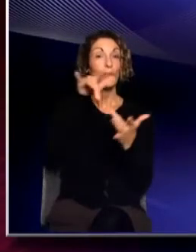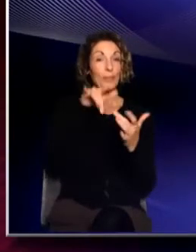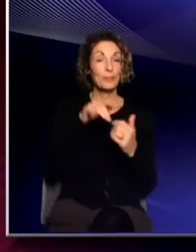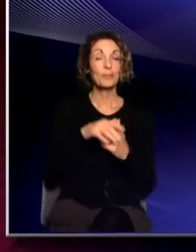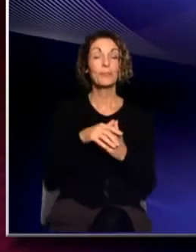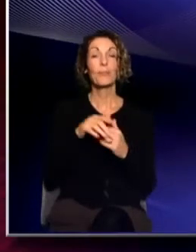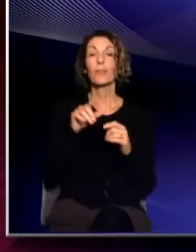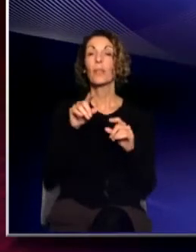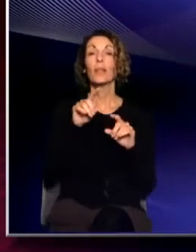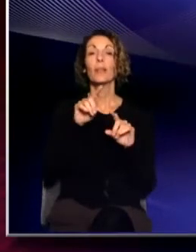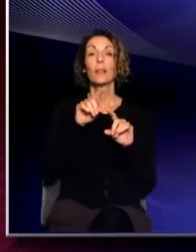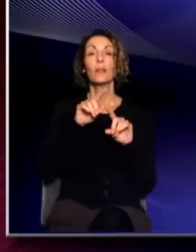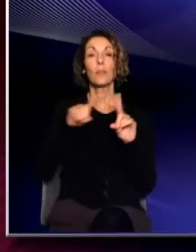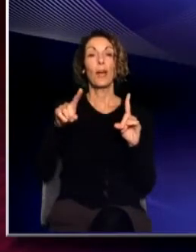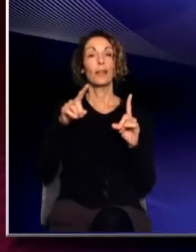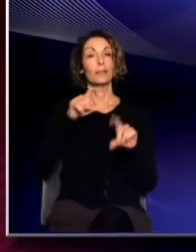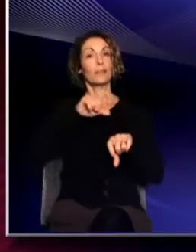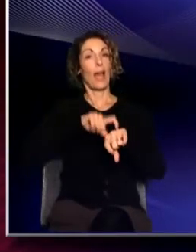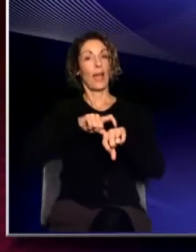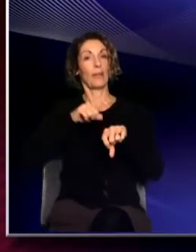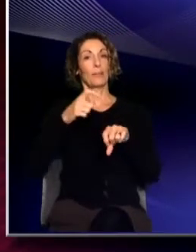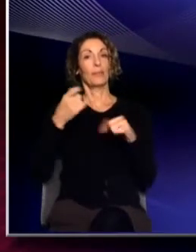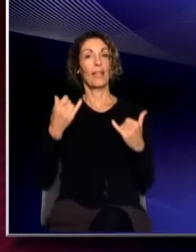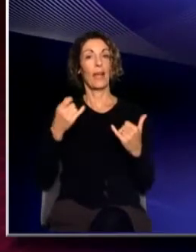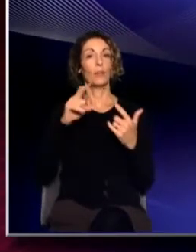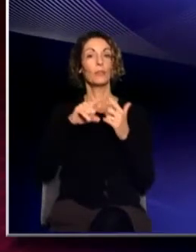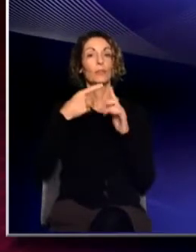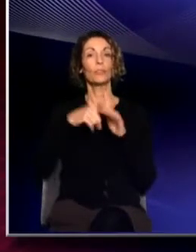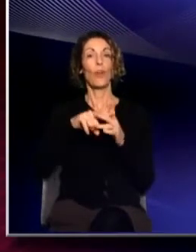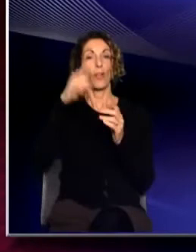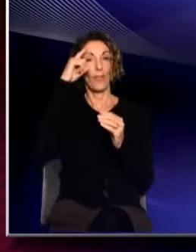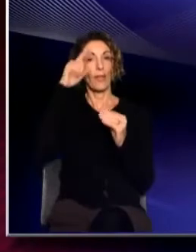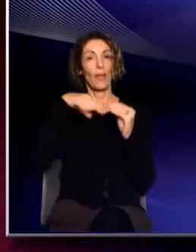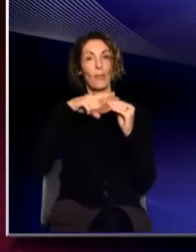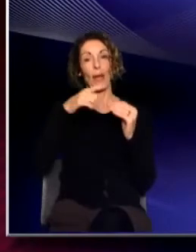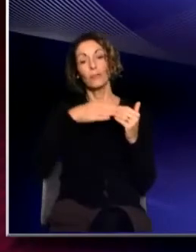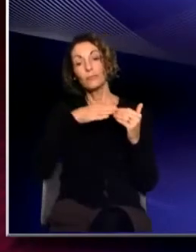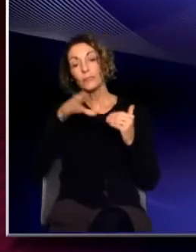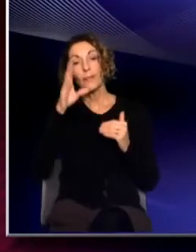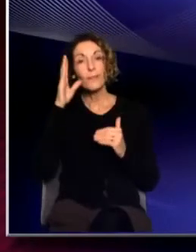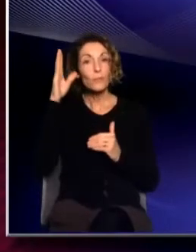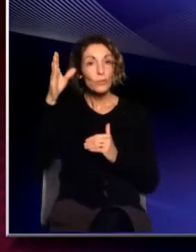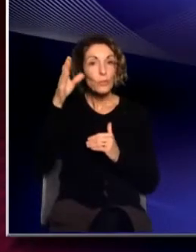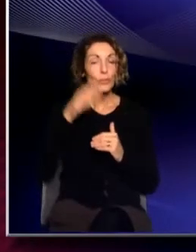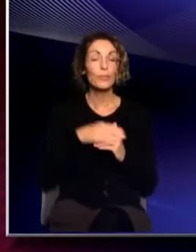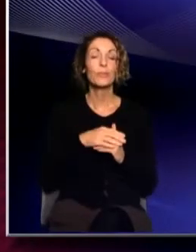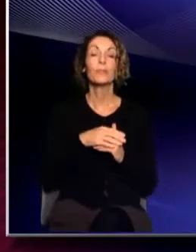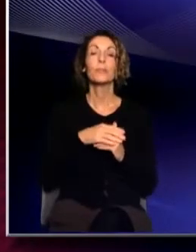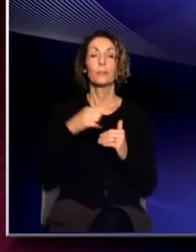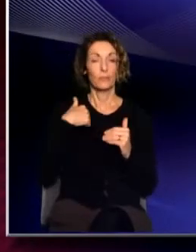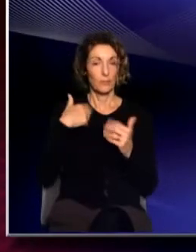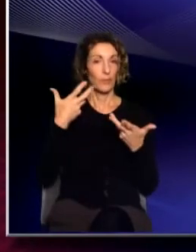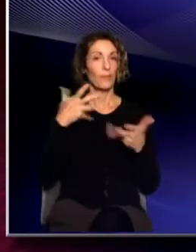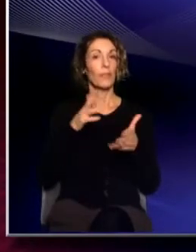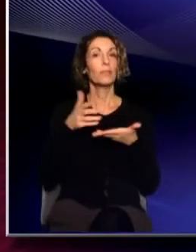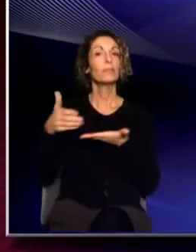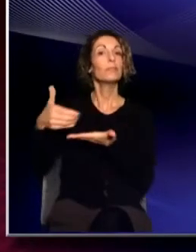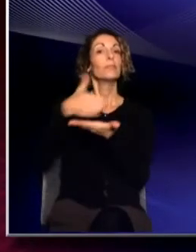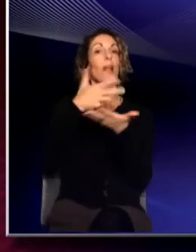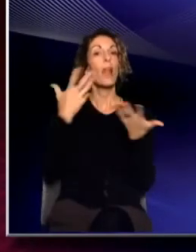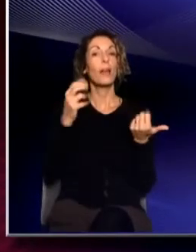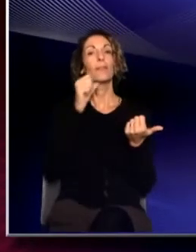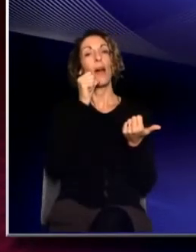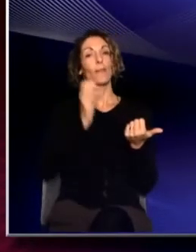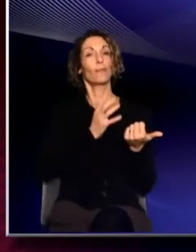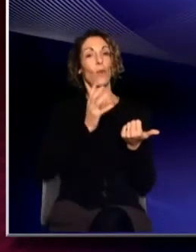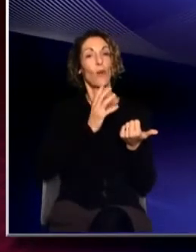But it's time now to start thinking about the future. I've collected a lot of informal